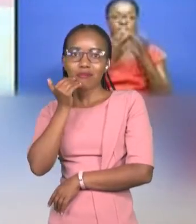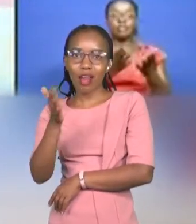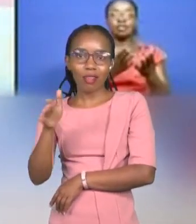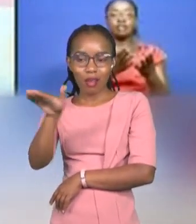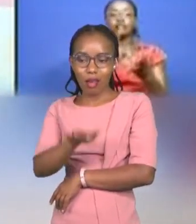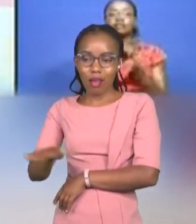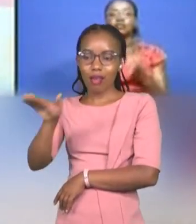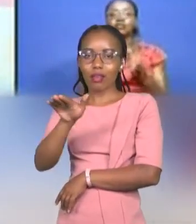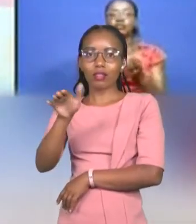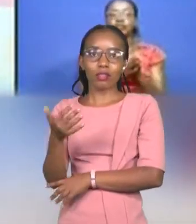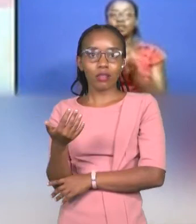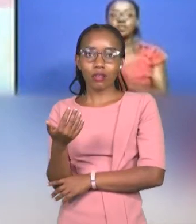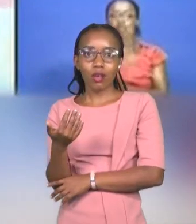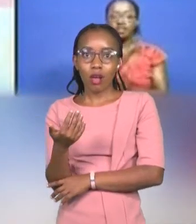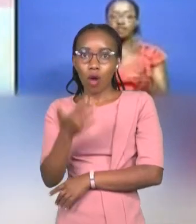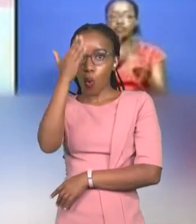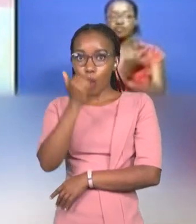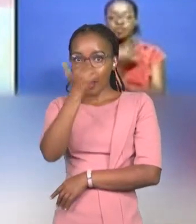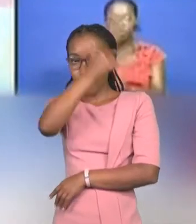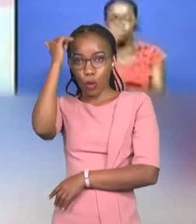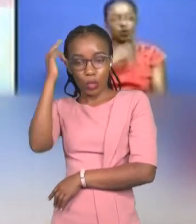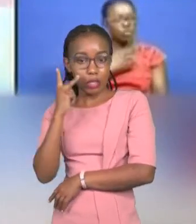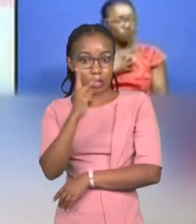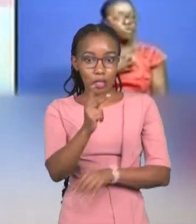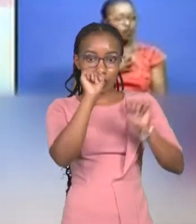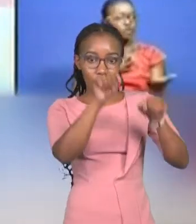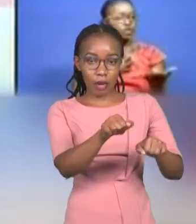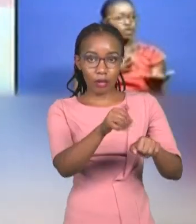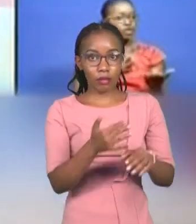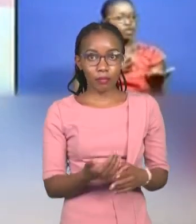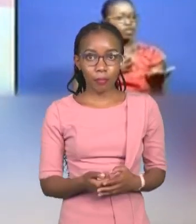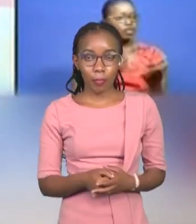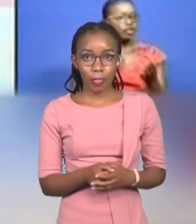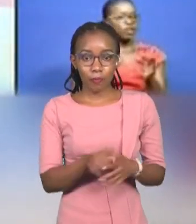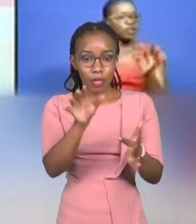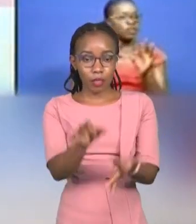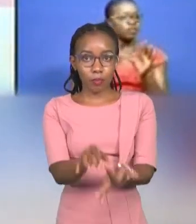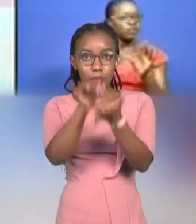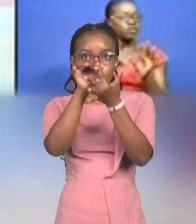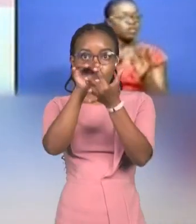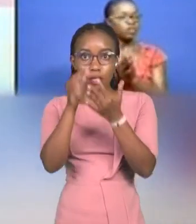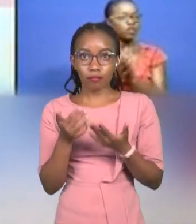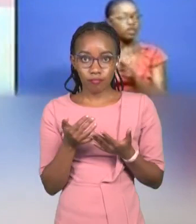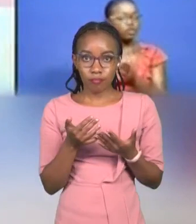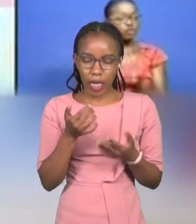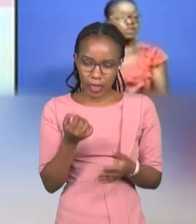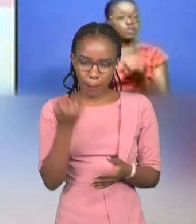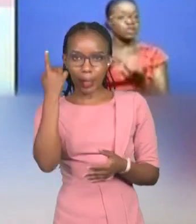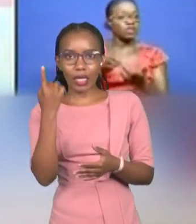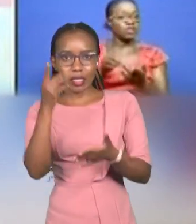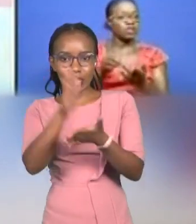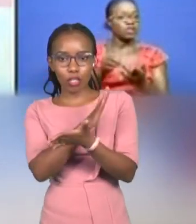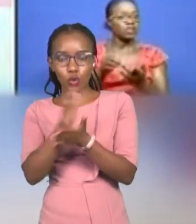areas of disparity because they are permissible in interpreting, especially in interpreting